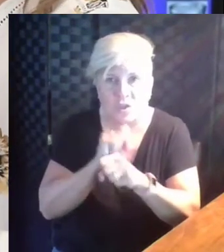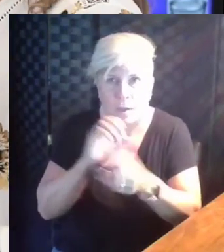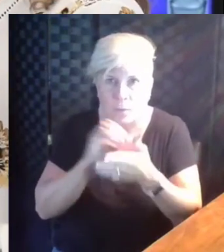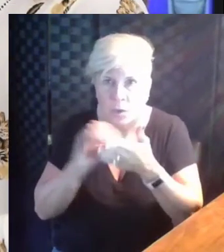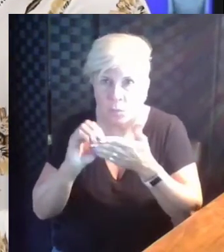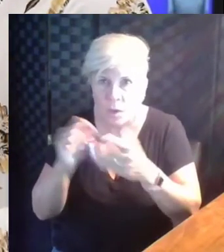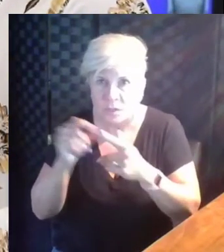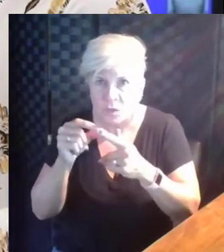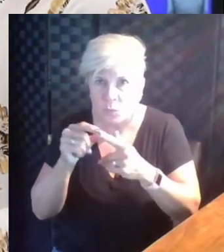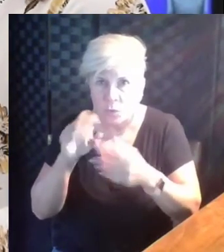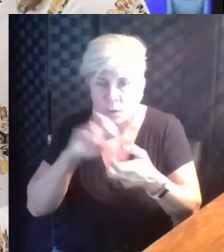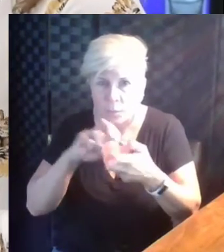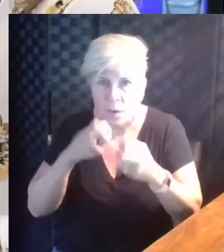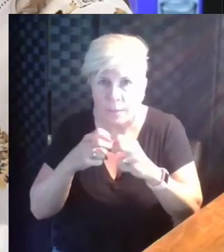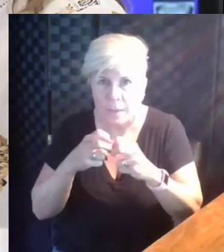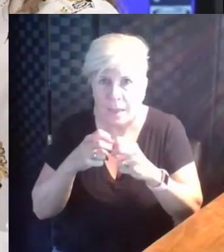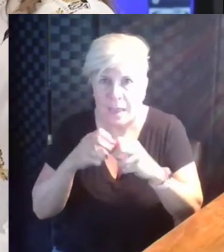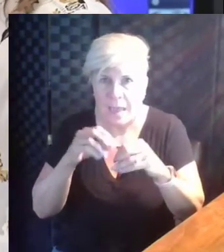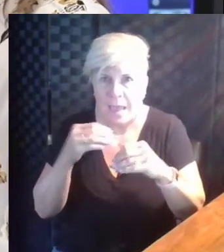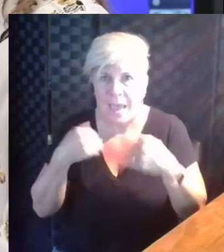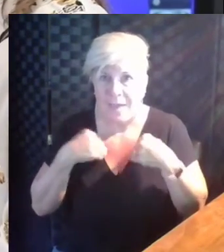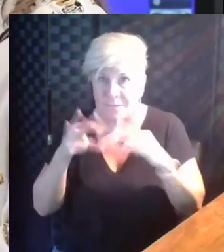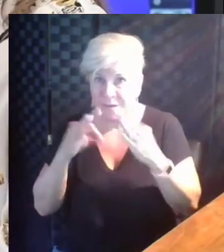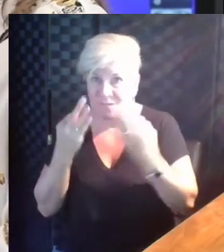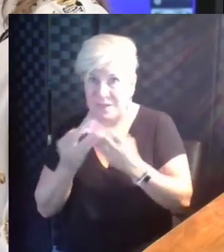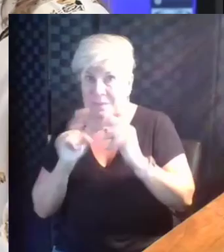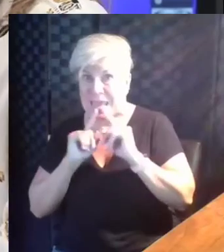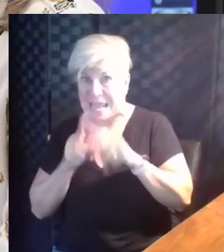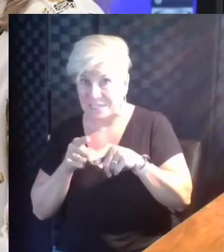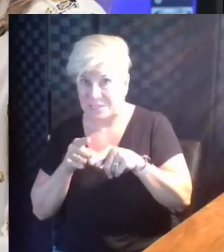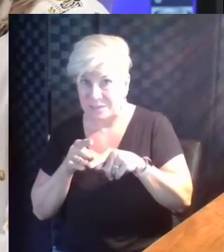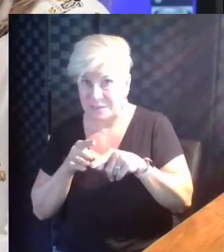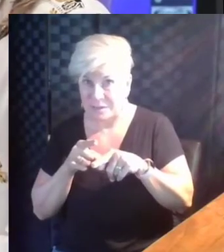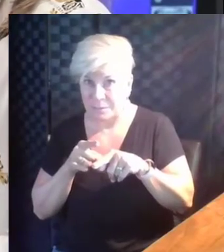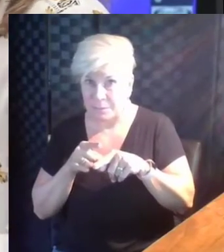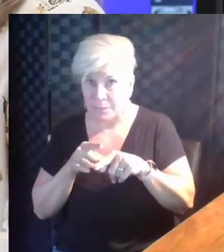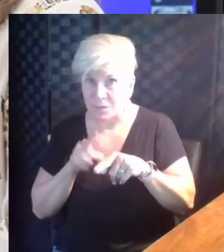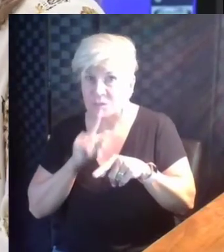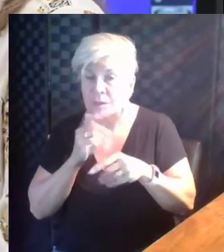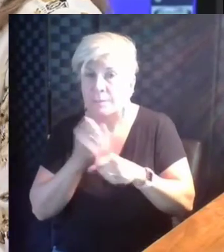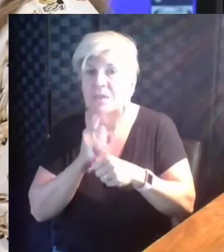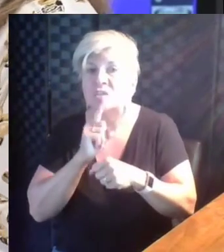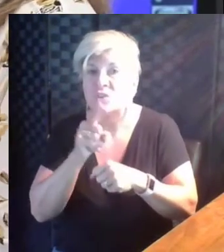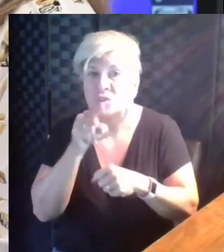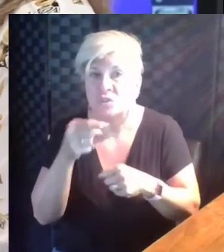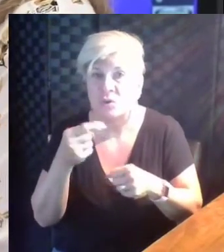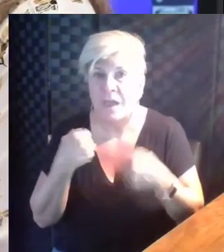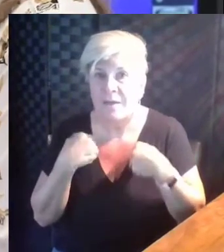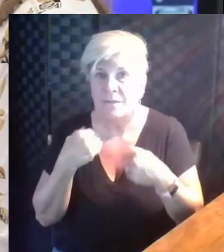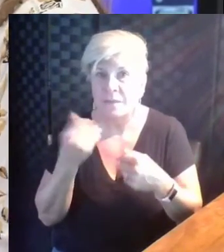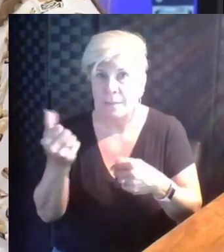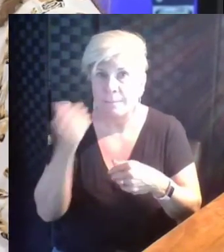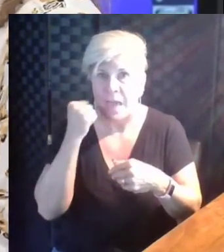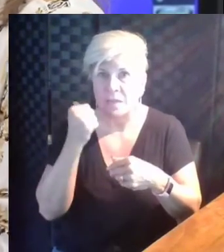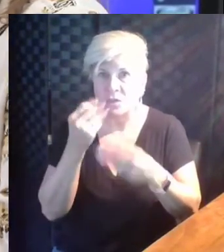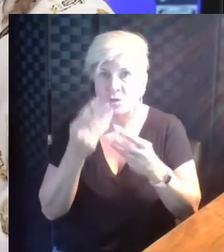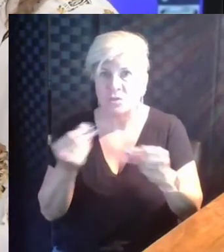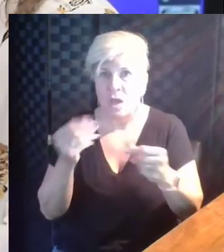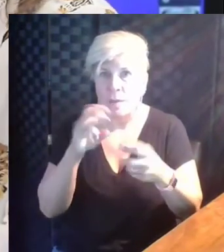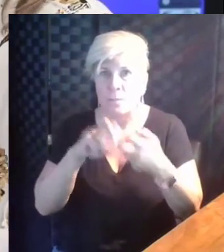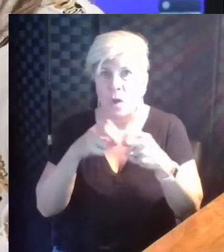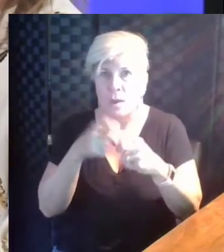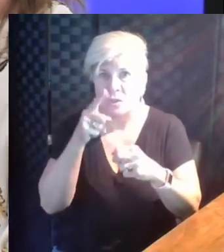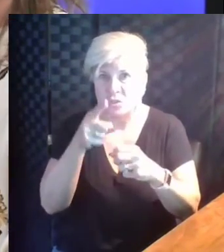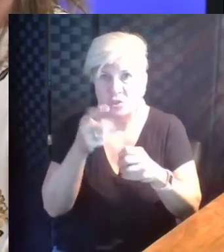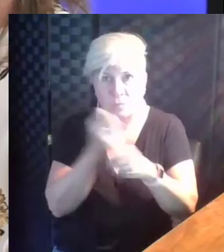is to write your word problem here, have your family answer it, but just to make sure you've got it on the back, you're going to solve the